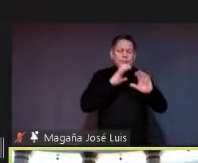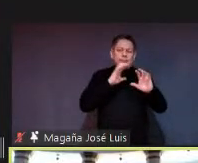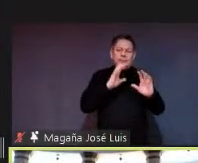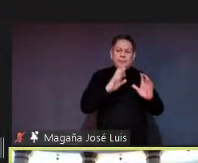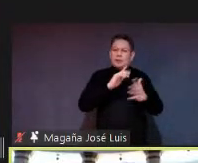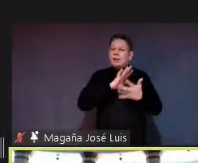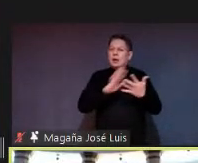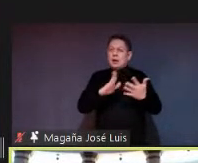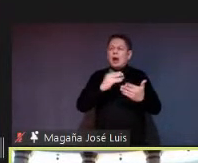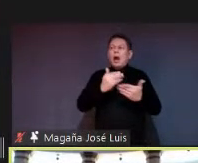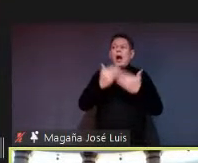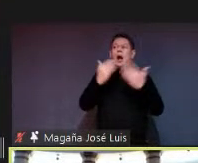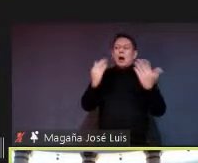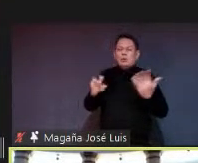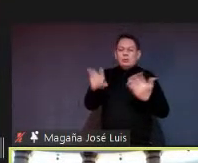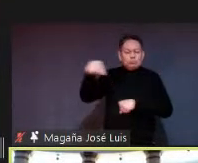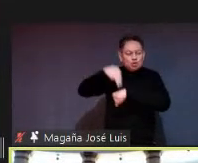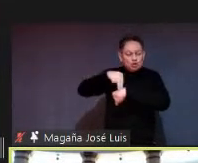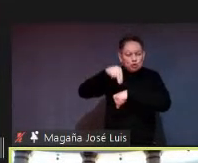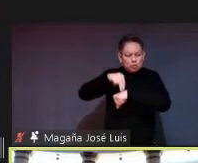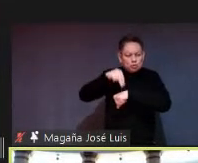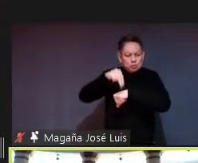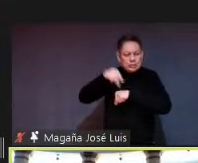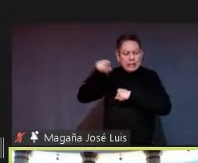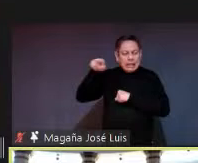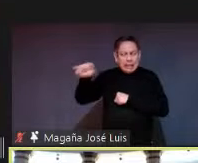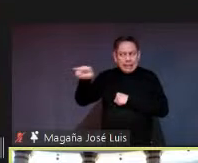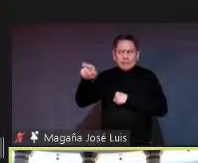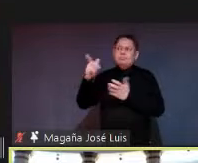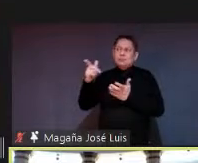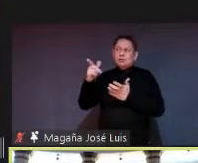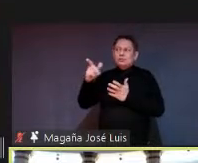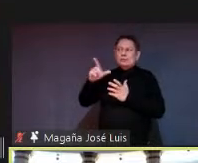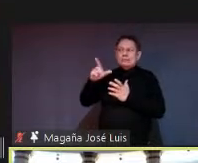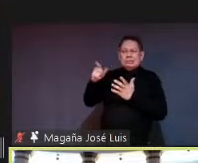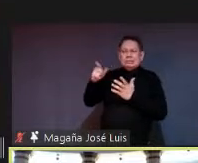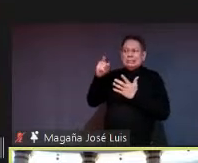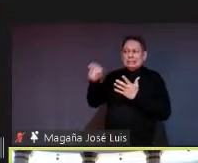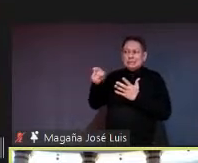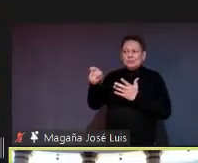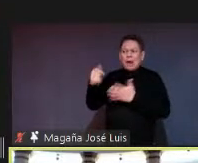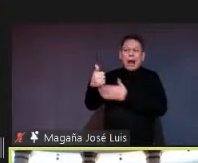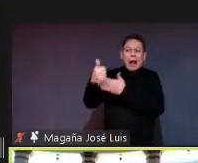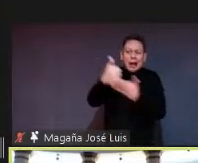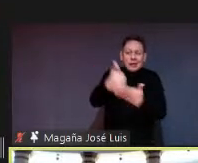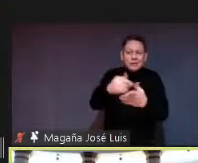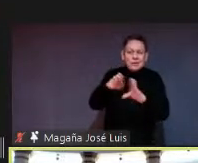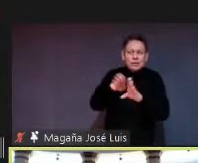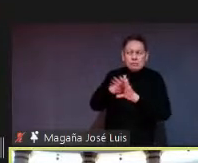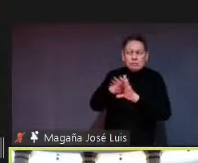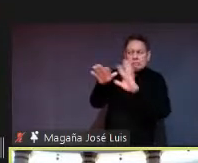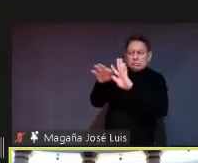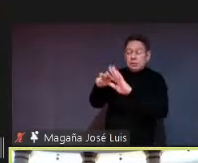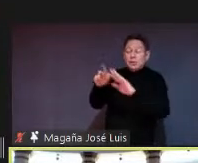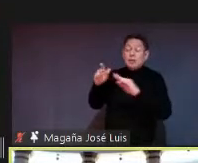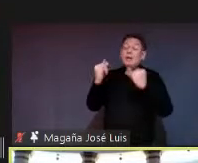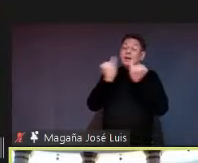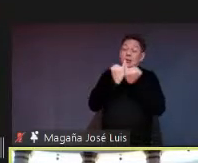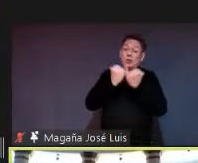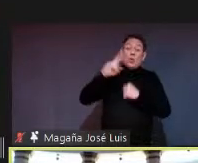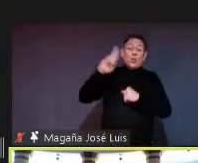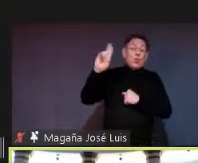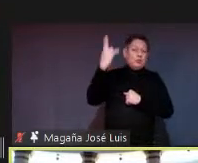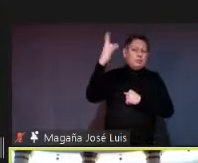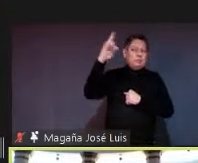to define the profile of the graduates so that they could respond to these health demands. We collected the information